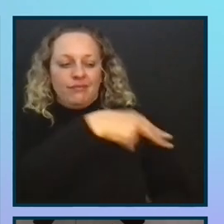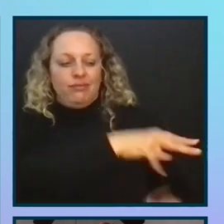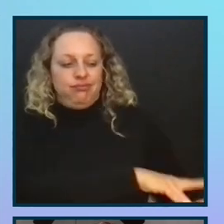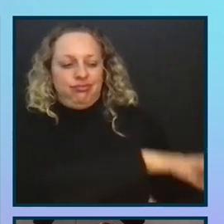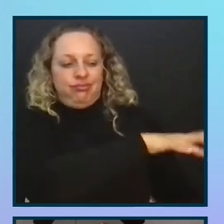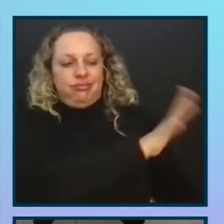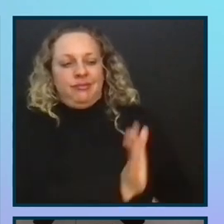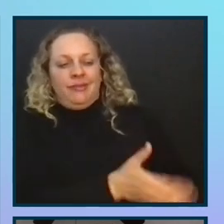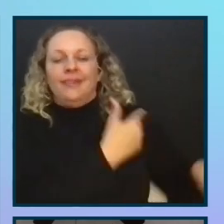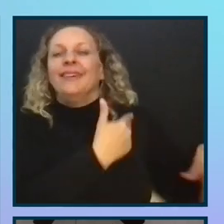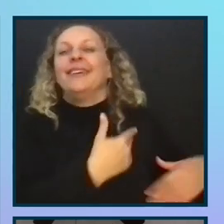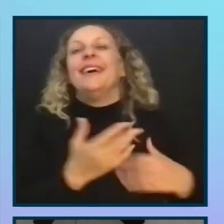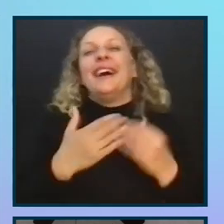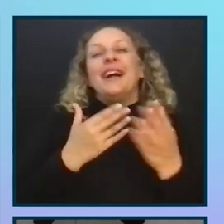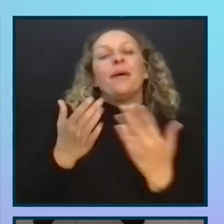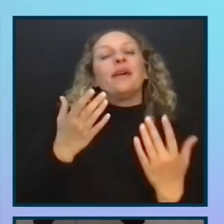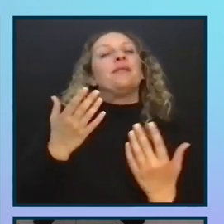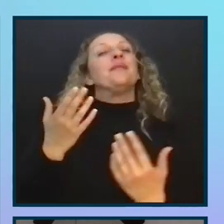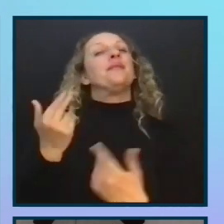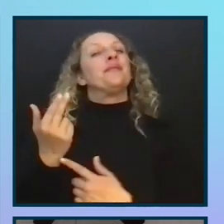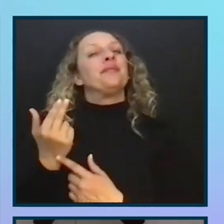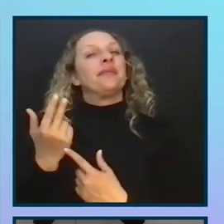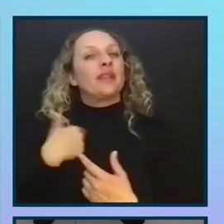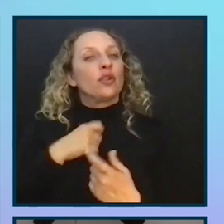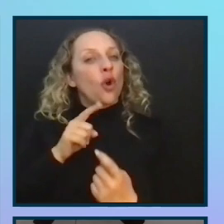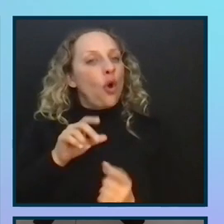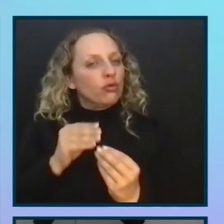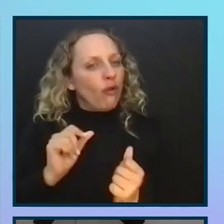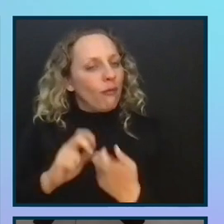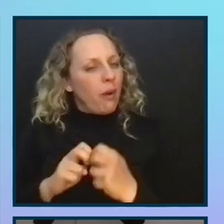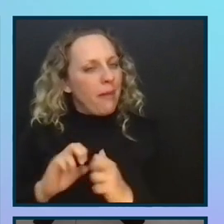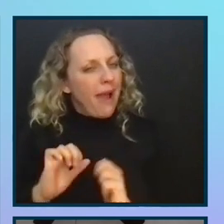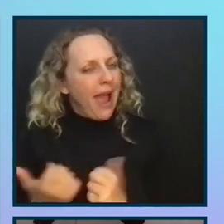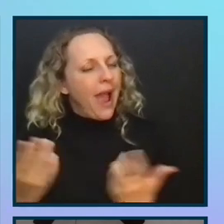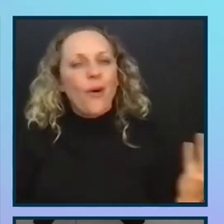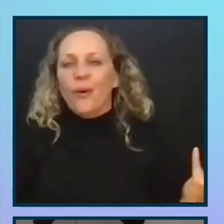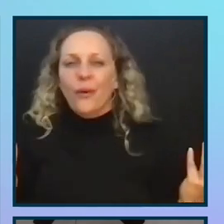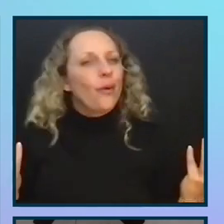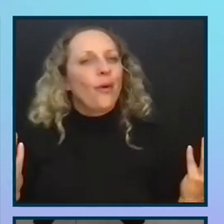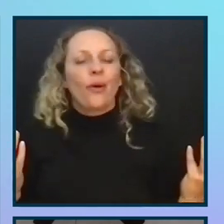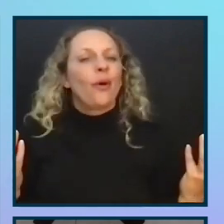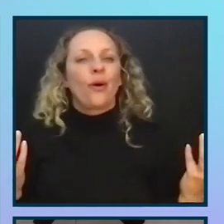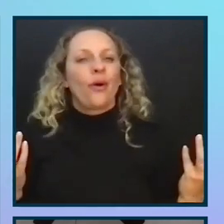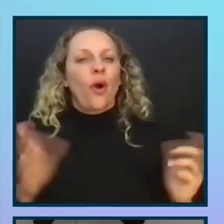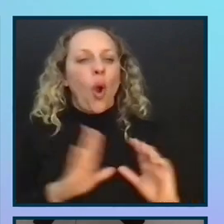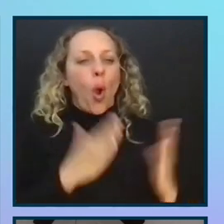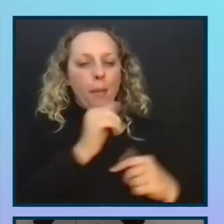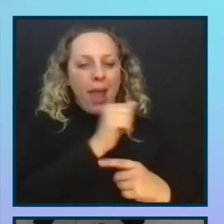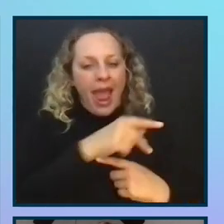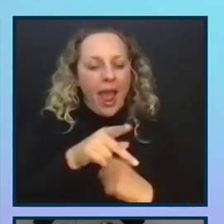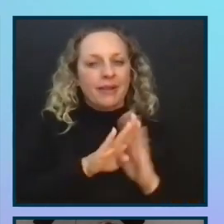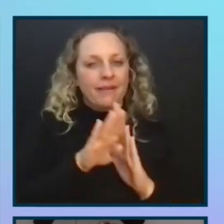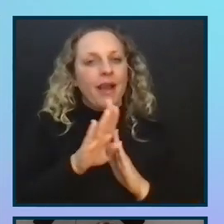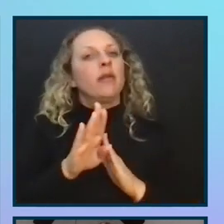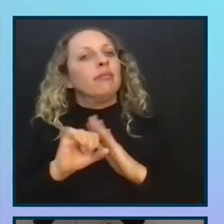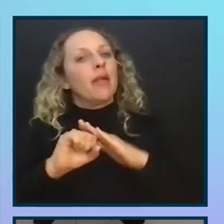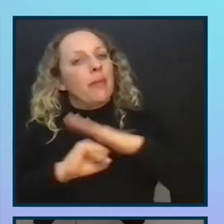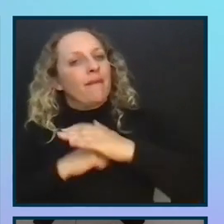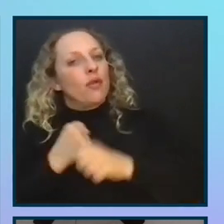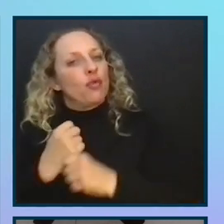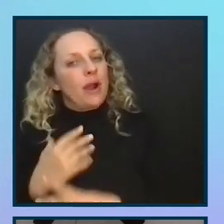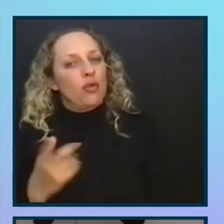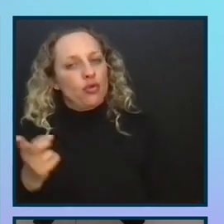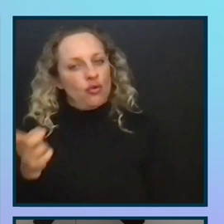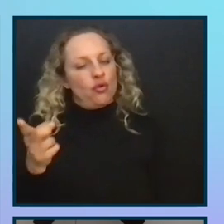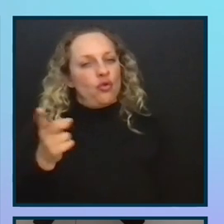One thing we do in these situations where we're not sure how to correctly solve the problem is to open a bunch of apps developed by the platform creator